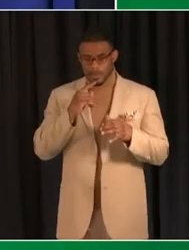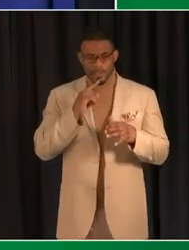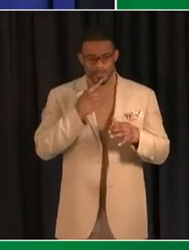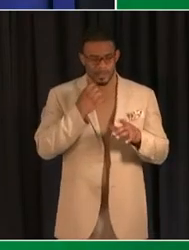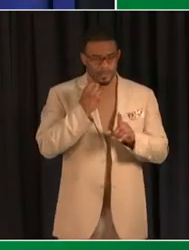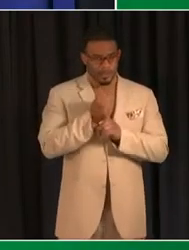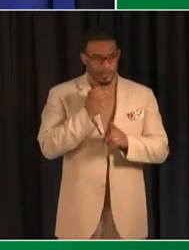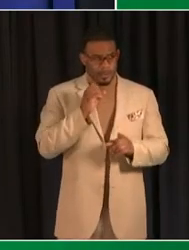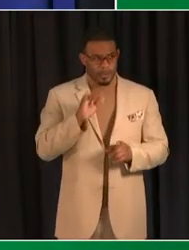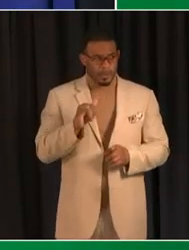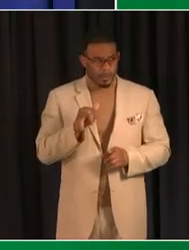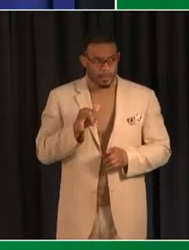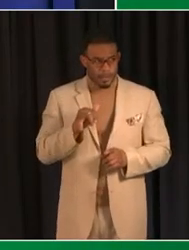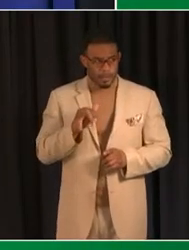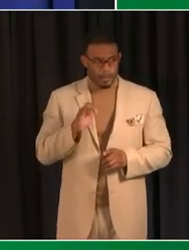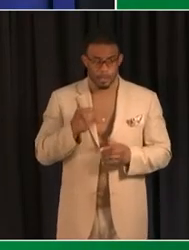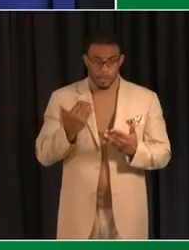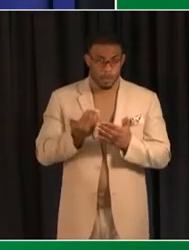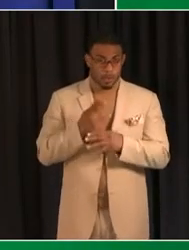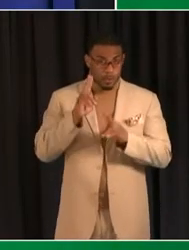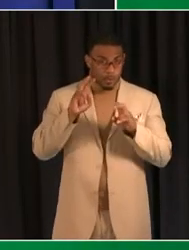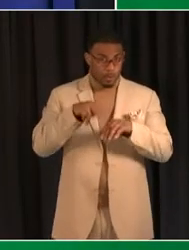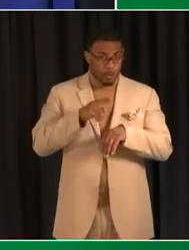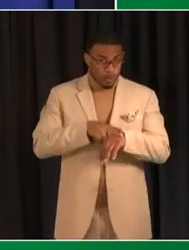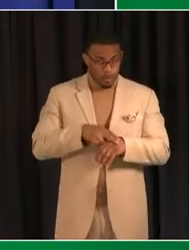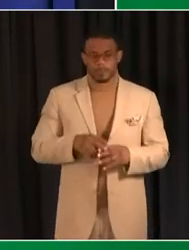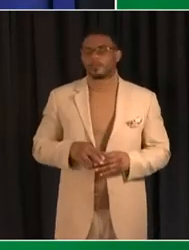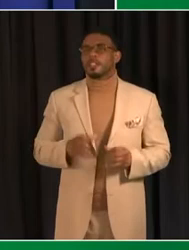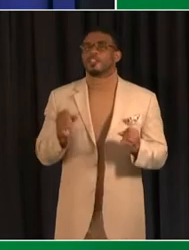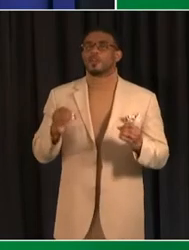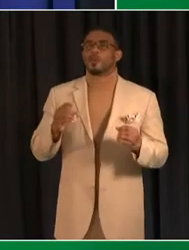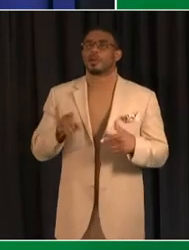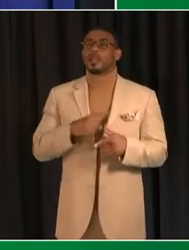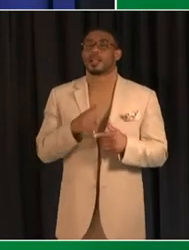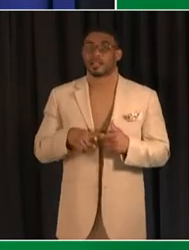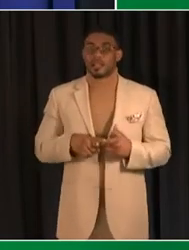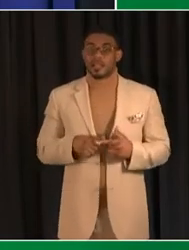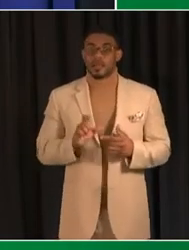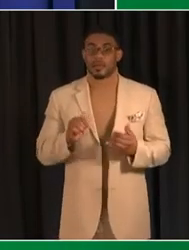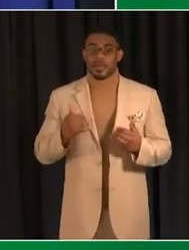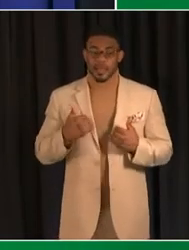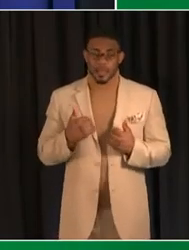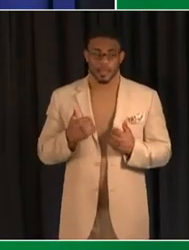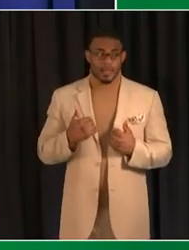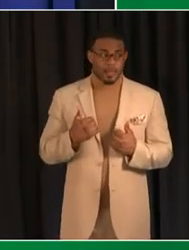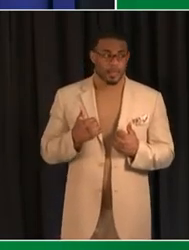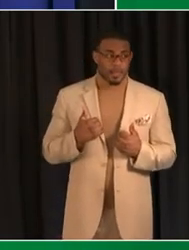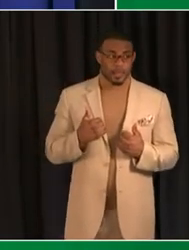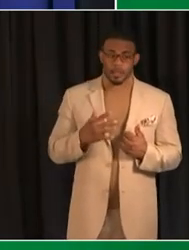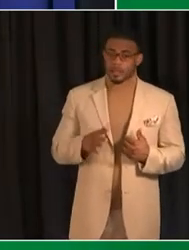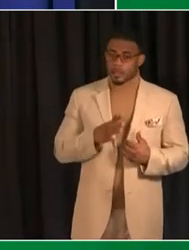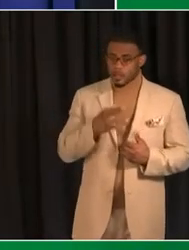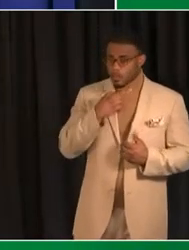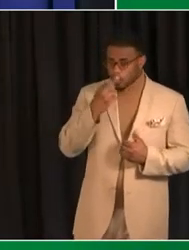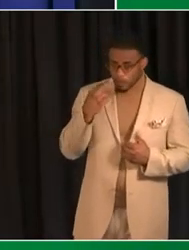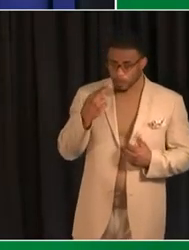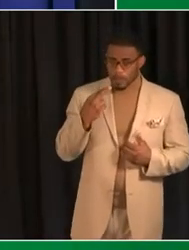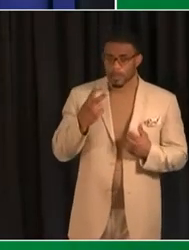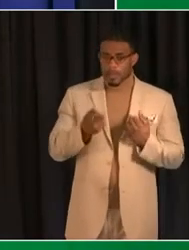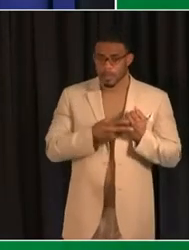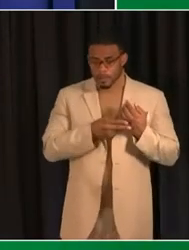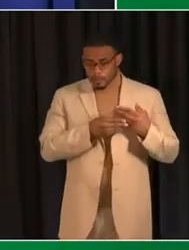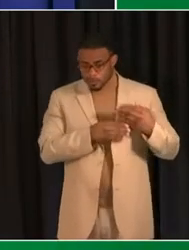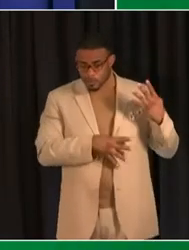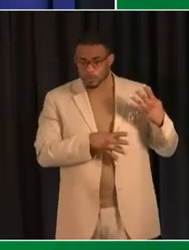entities that are severely impacted by our new normal. So then we had a pretty robust